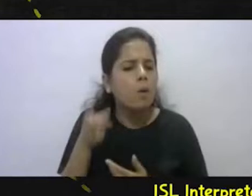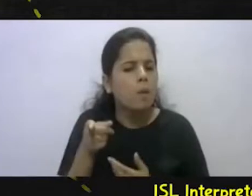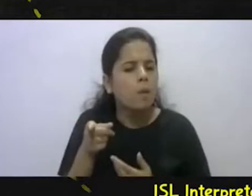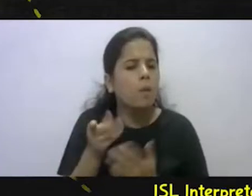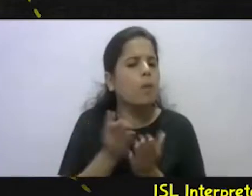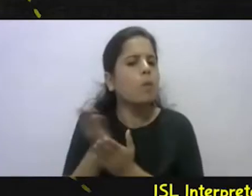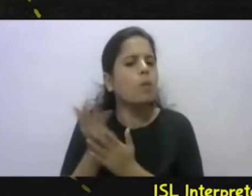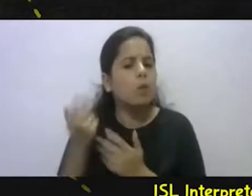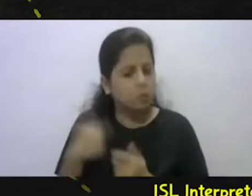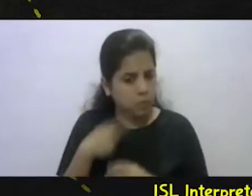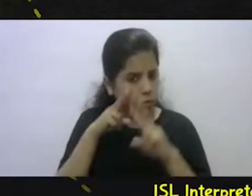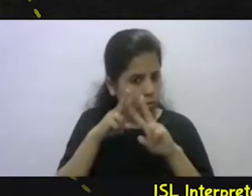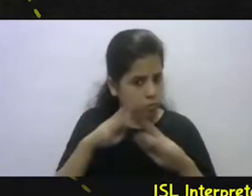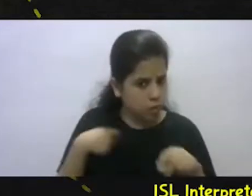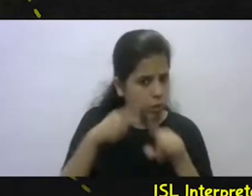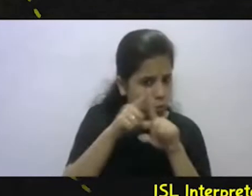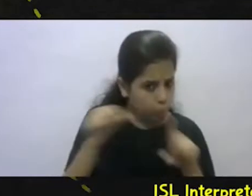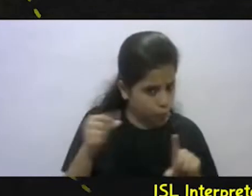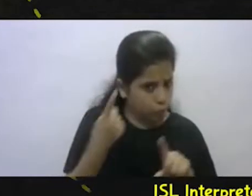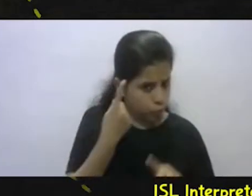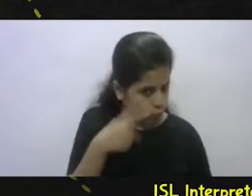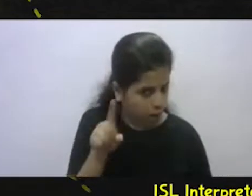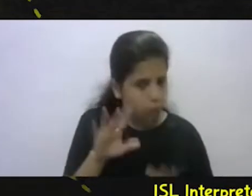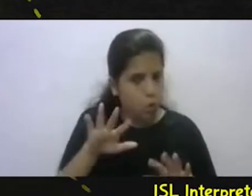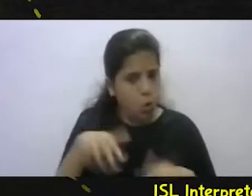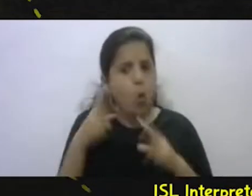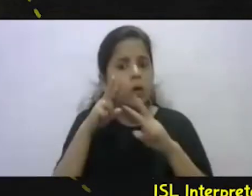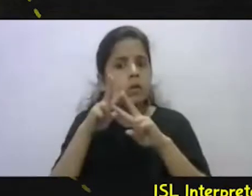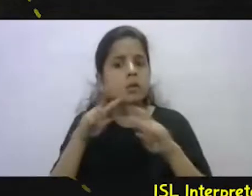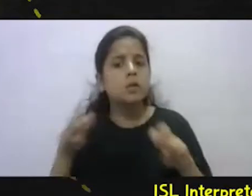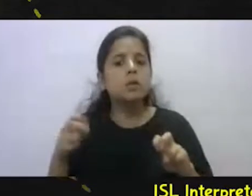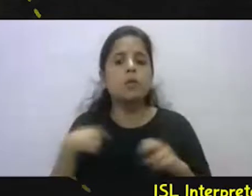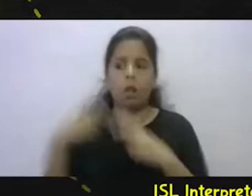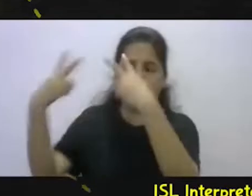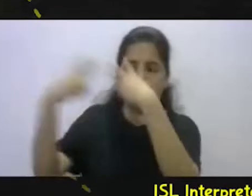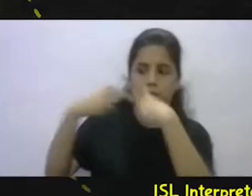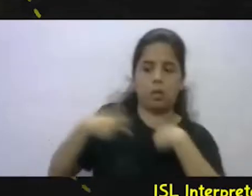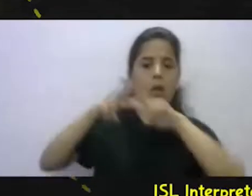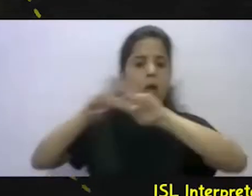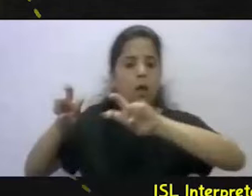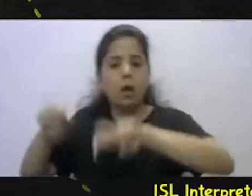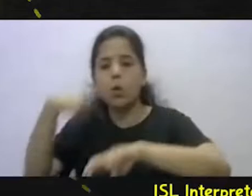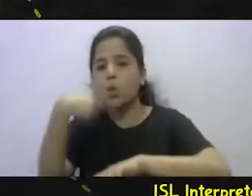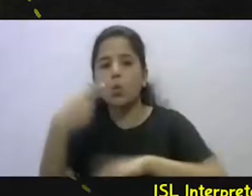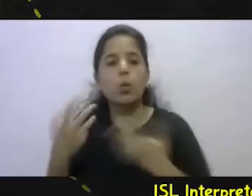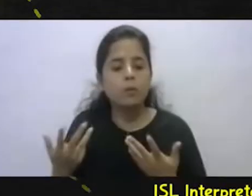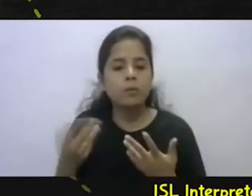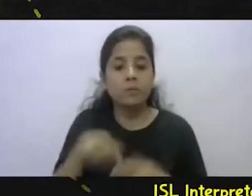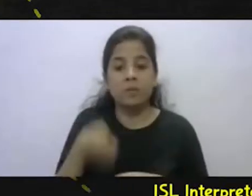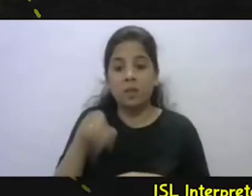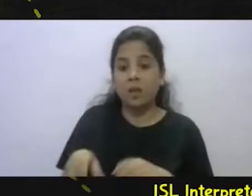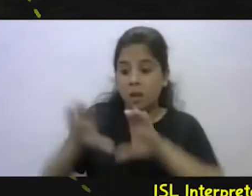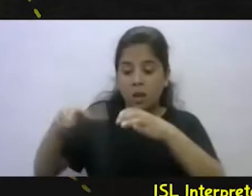Whether we are doing research or we are getting researched upon. The Dalit community, which is a marginalized